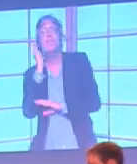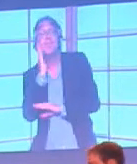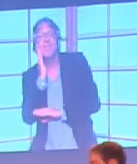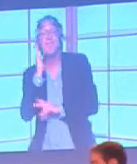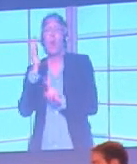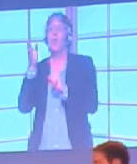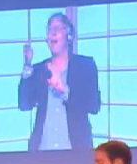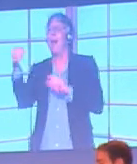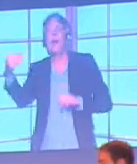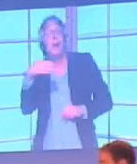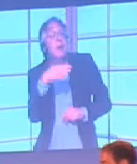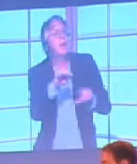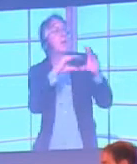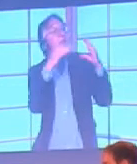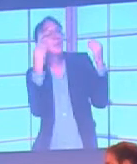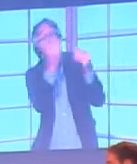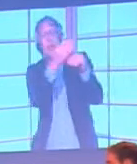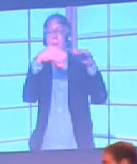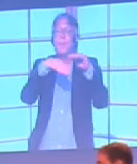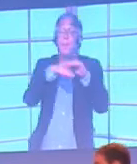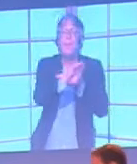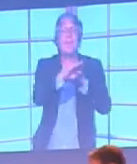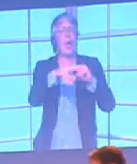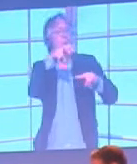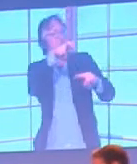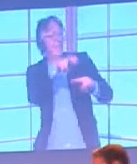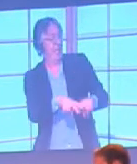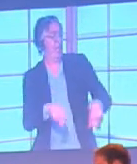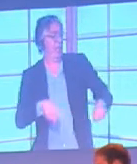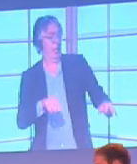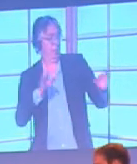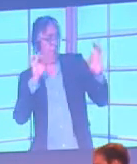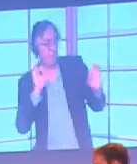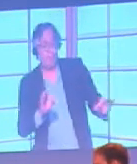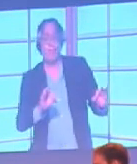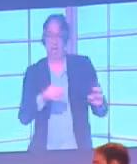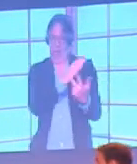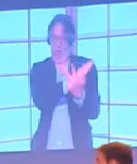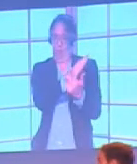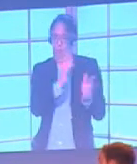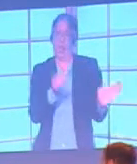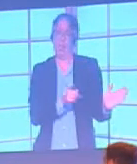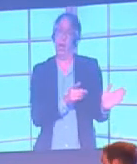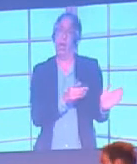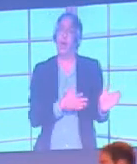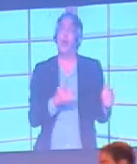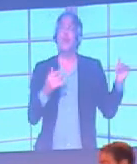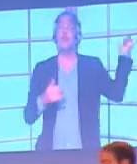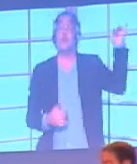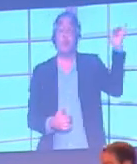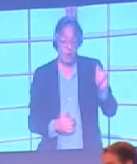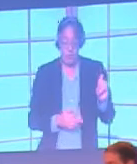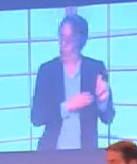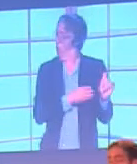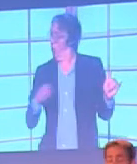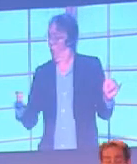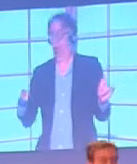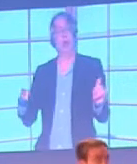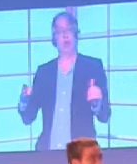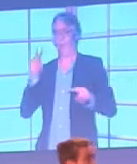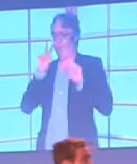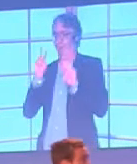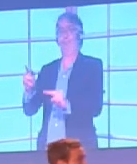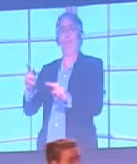way. So just to really present you our different social